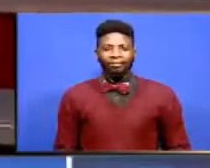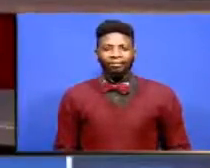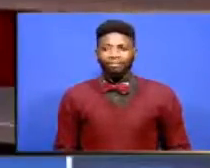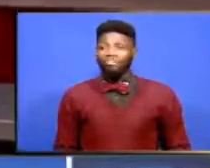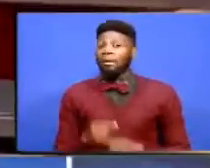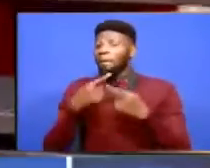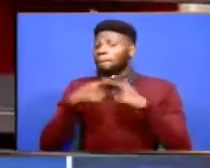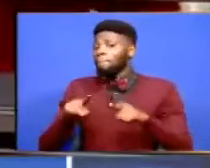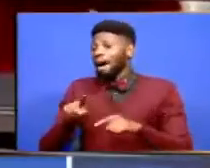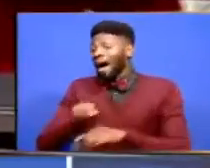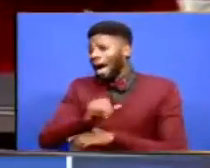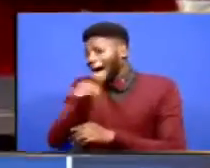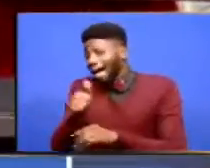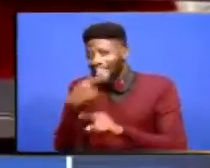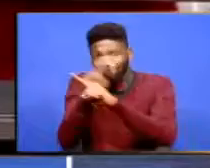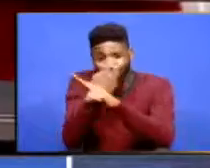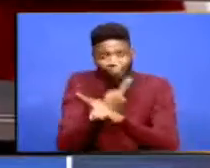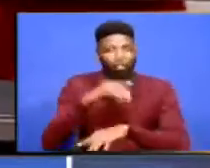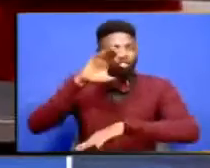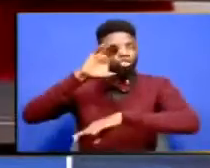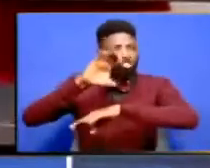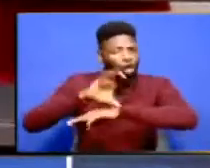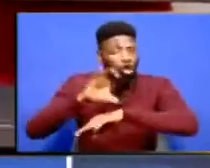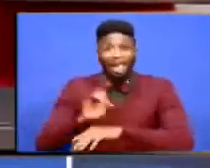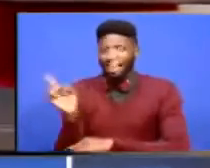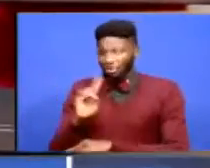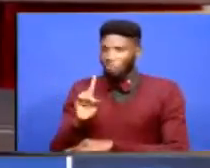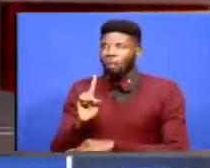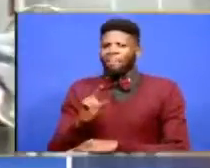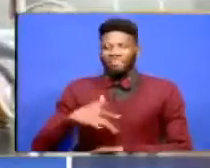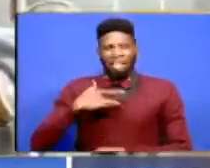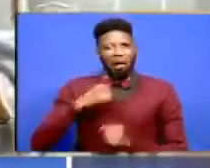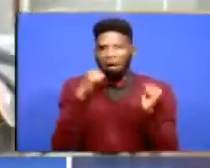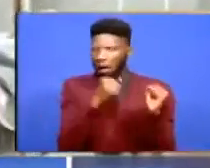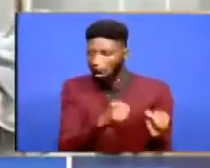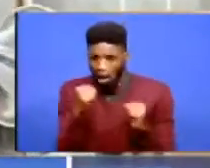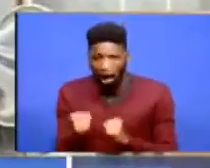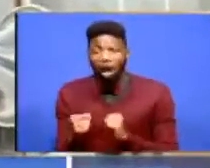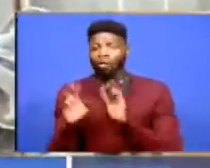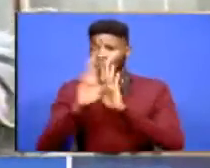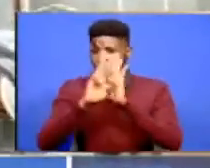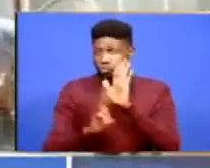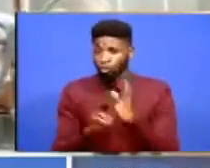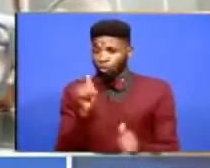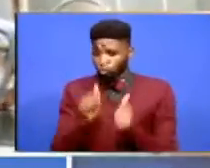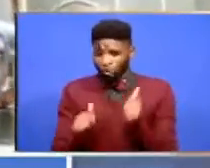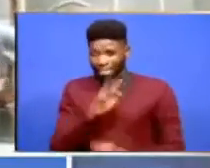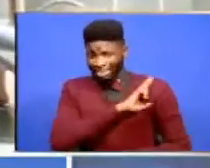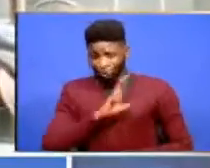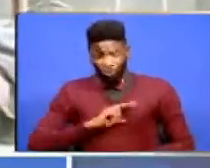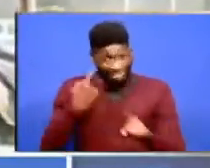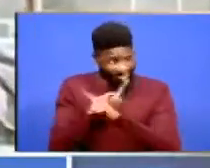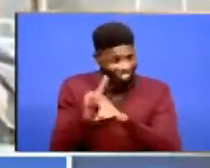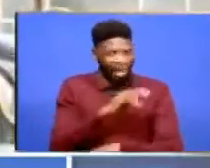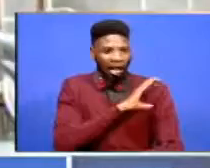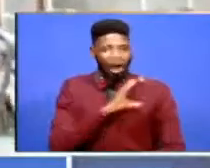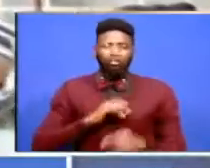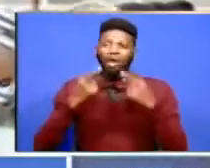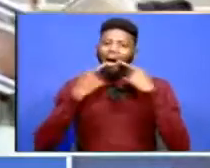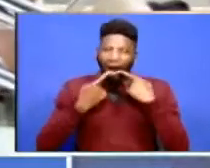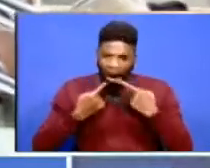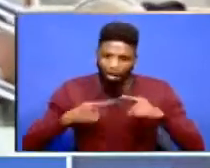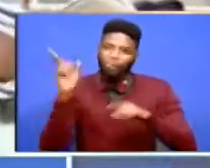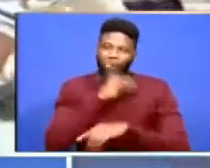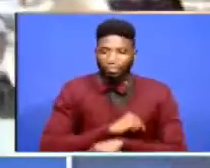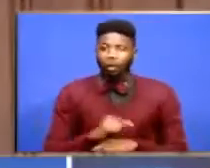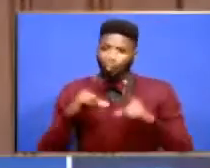However, several churches in Nairobi have found it difficult to comply with the modalities issued by the Interfaith Council and have announced that they